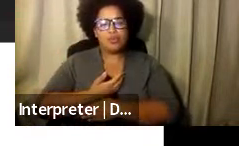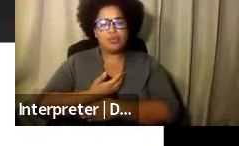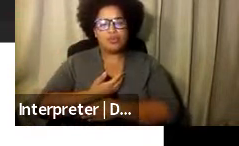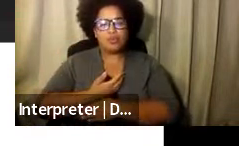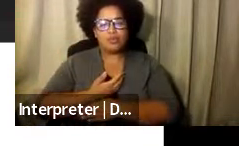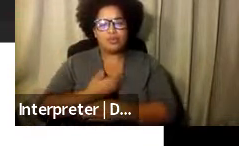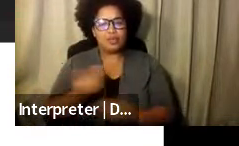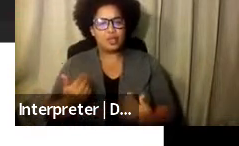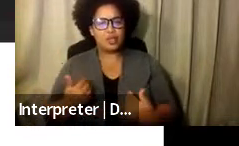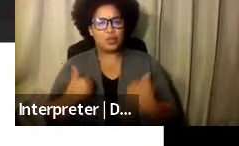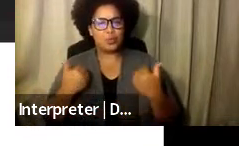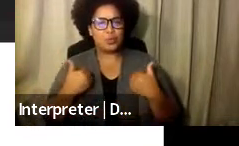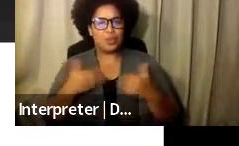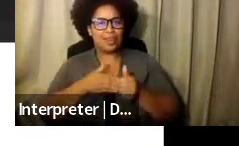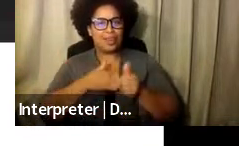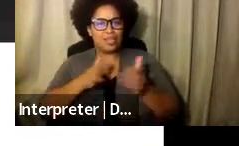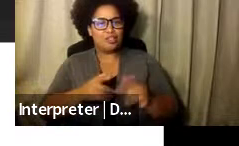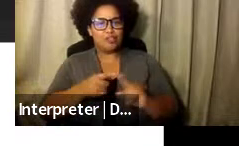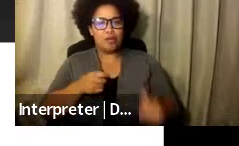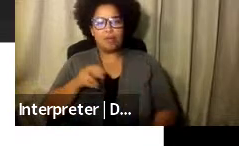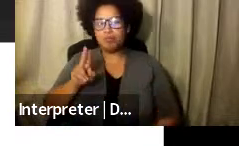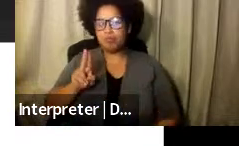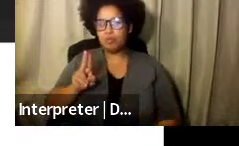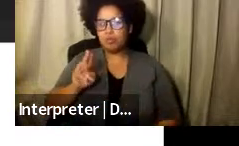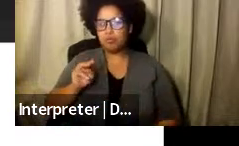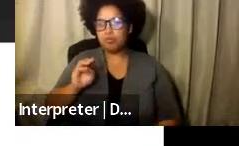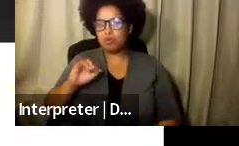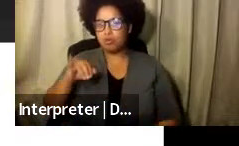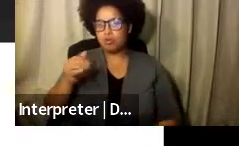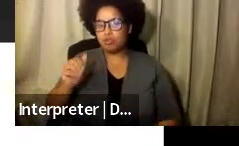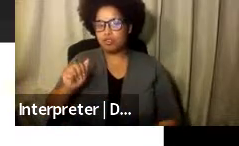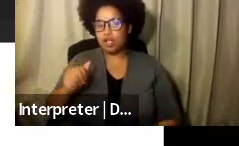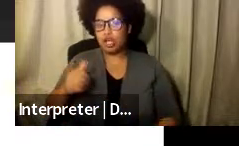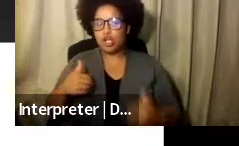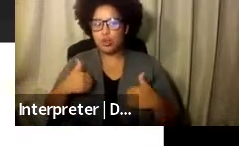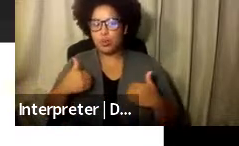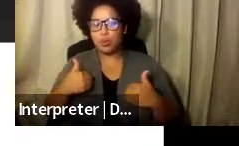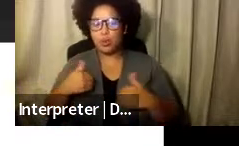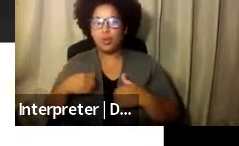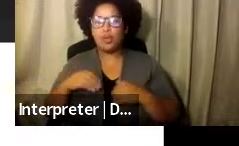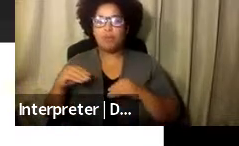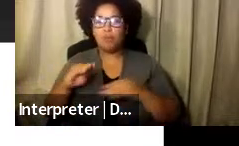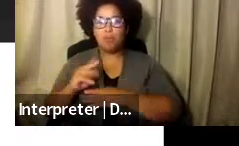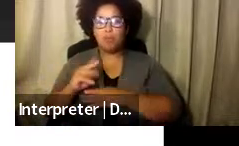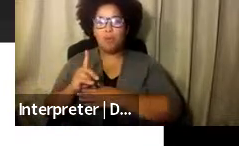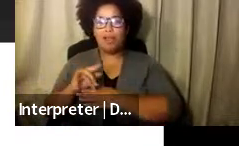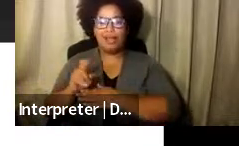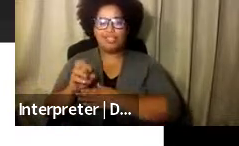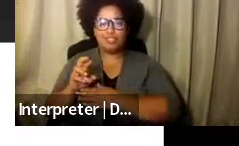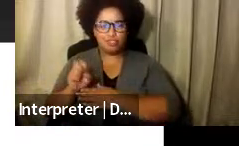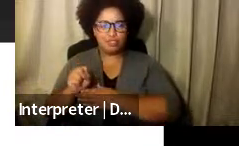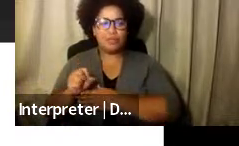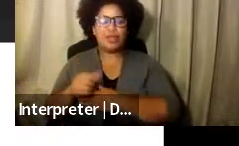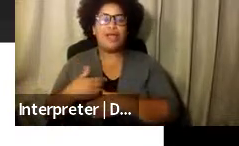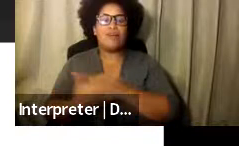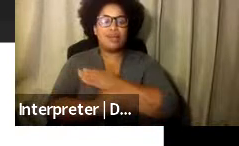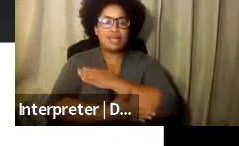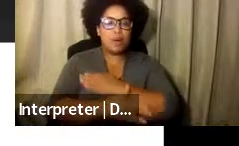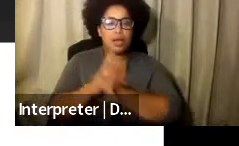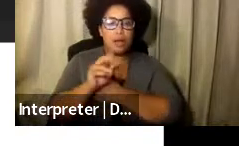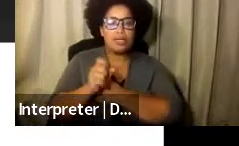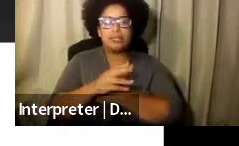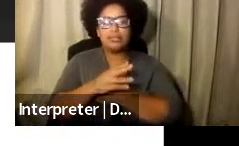youth leaders from Umoja Youth Mobilizers, as well as some county updates and division updates. And in particular